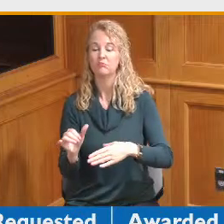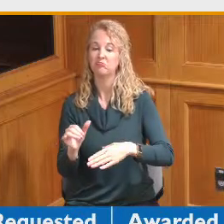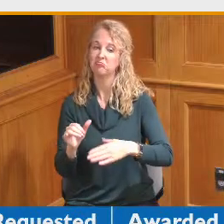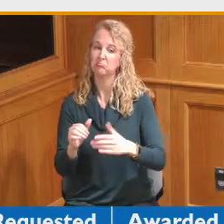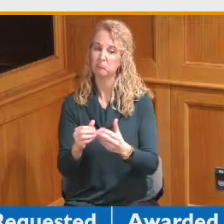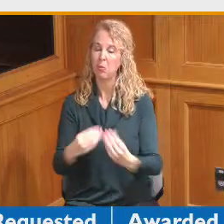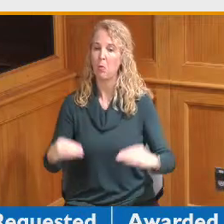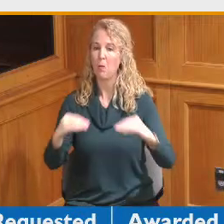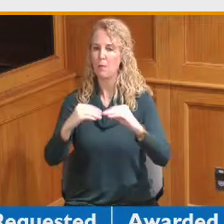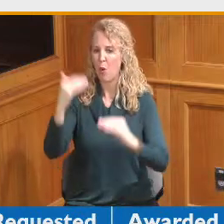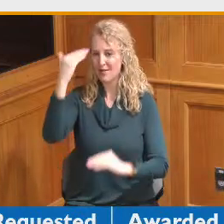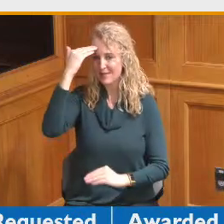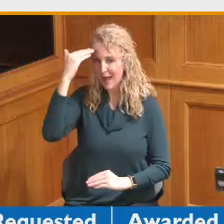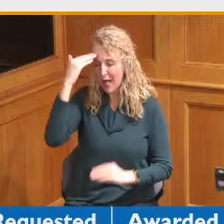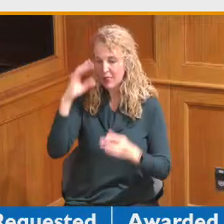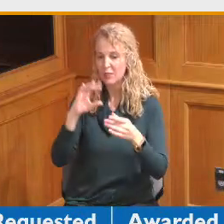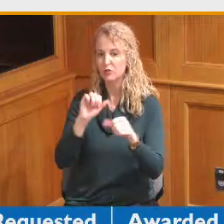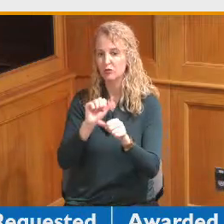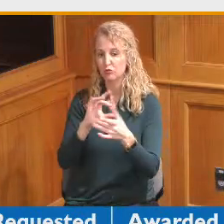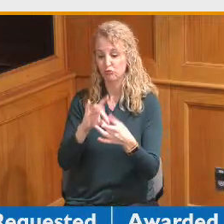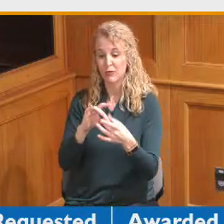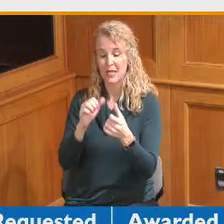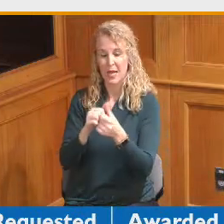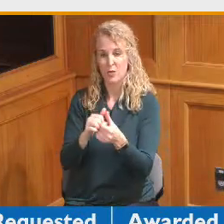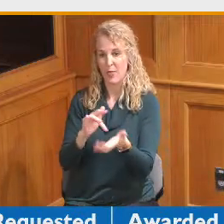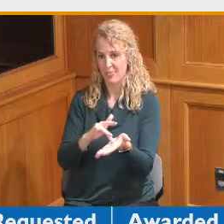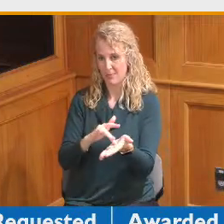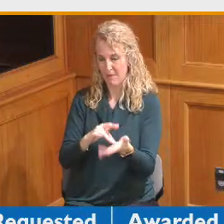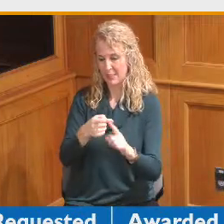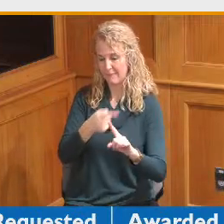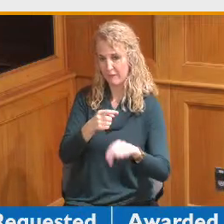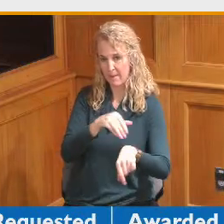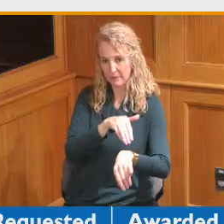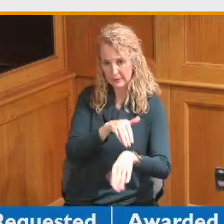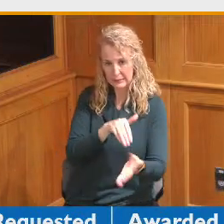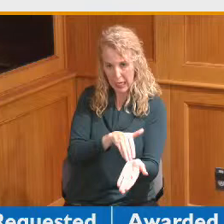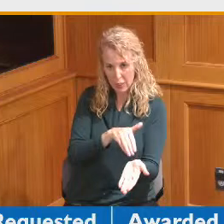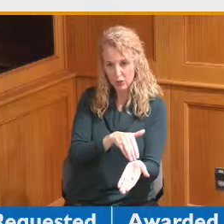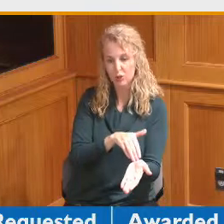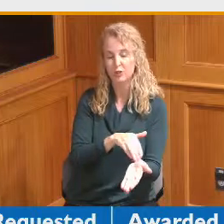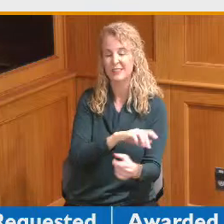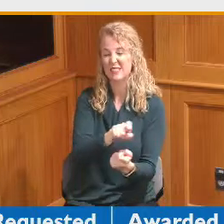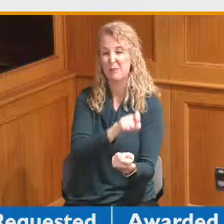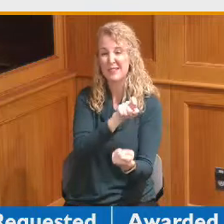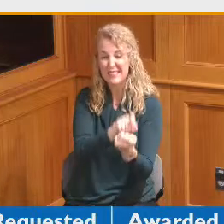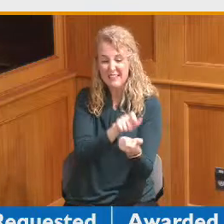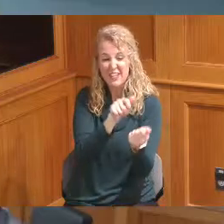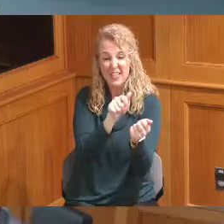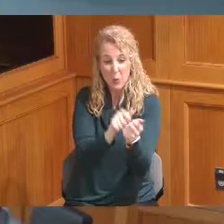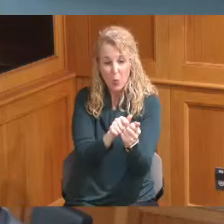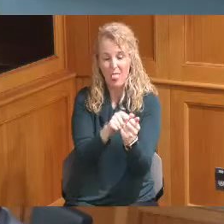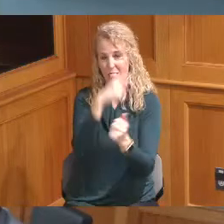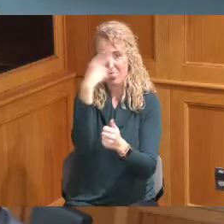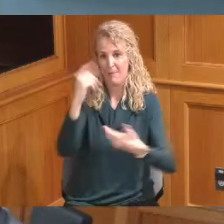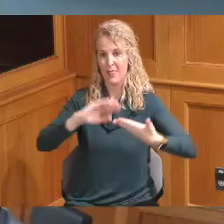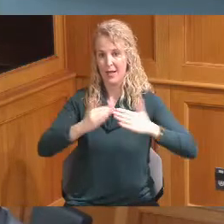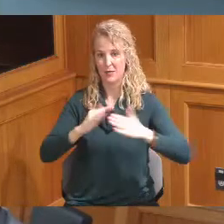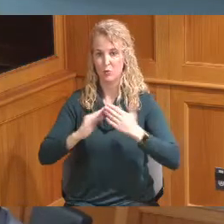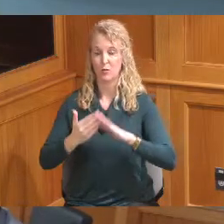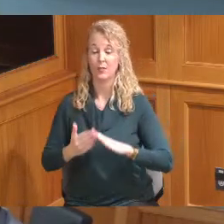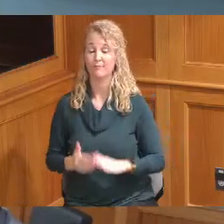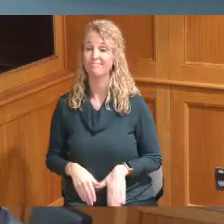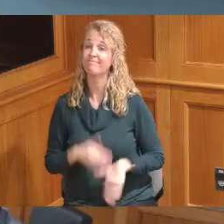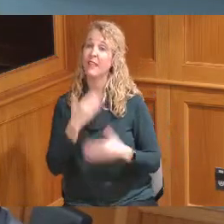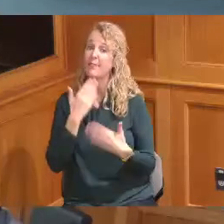drugs and increased confidence in seeking addiction treatment among African Americans. Thank you very much. What we're going